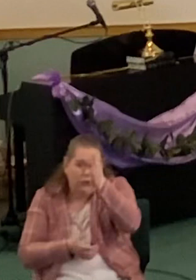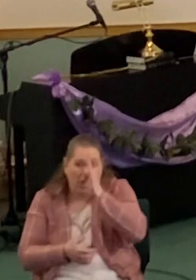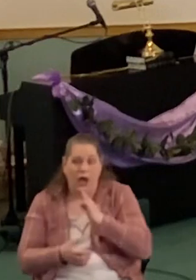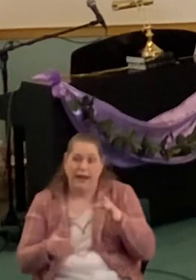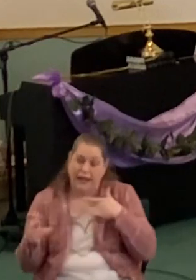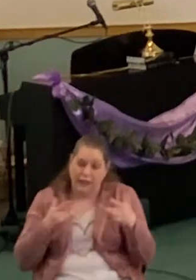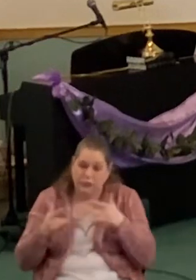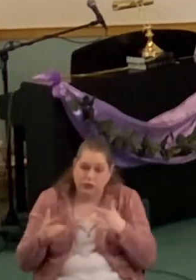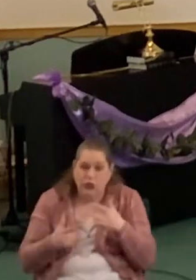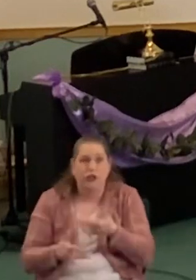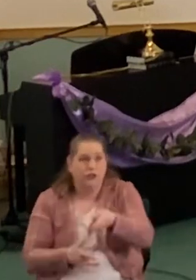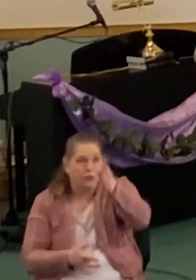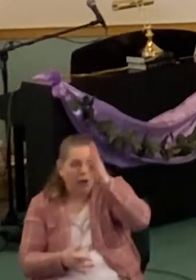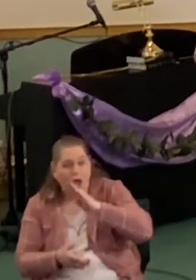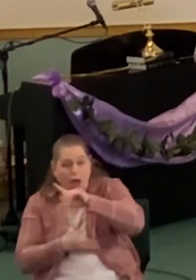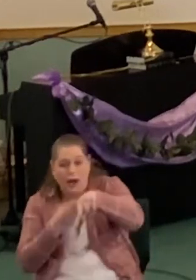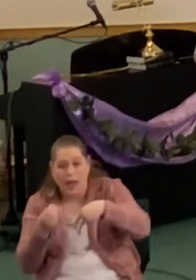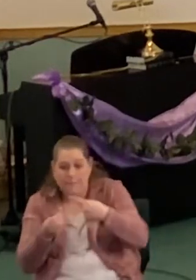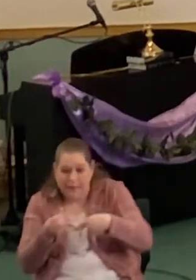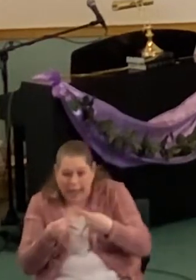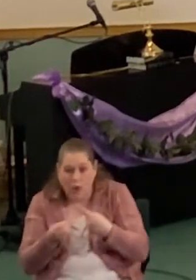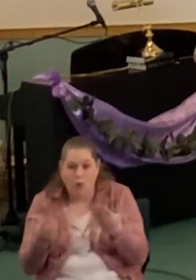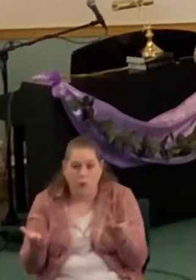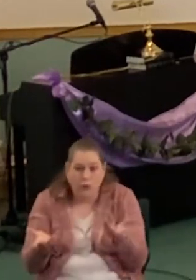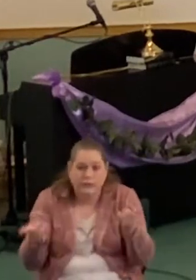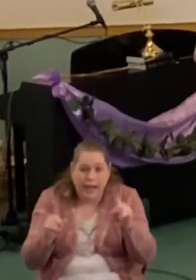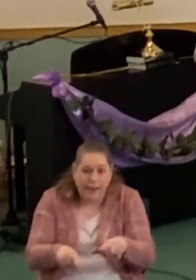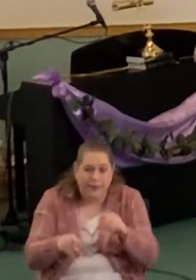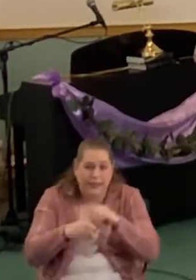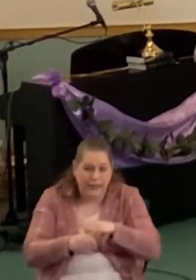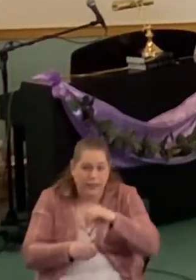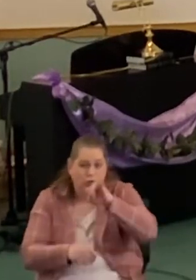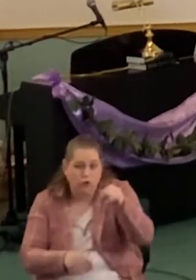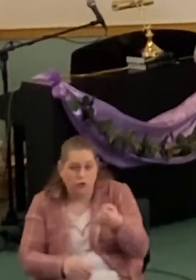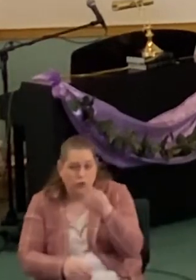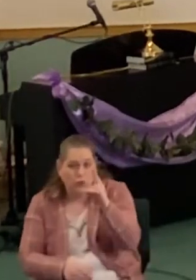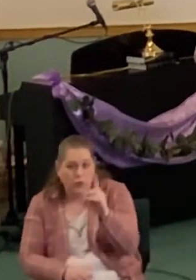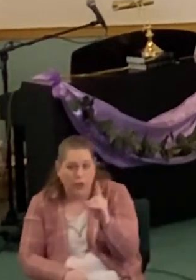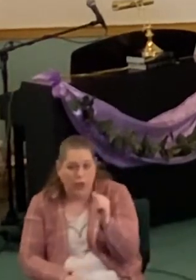God about the things going on in the nation of Judah.